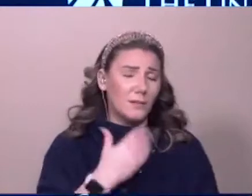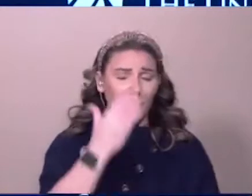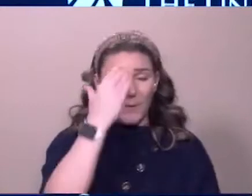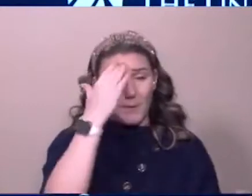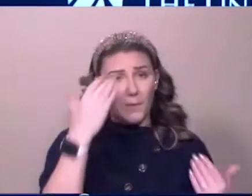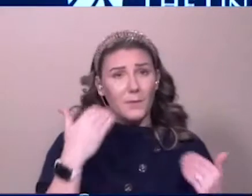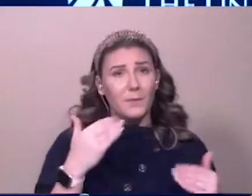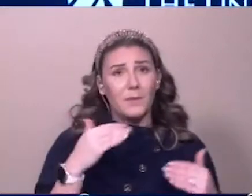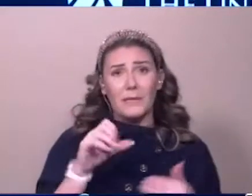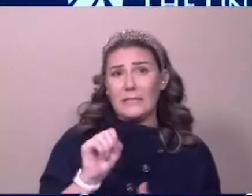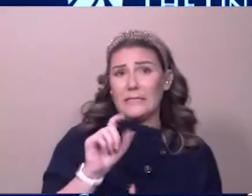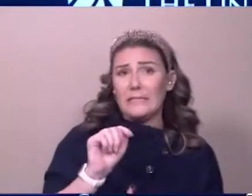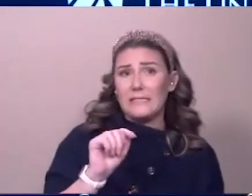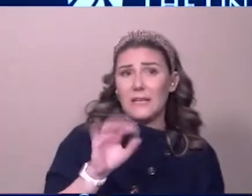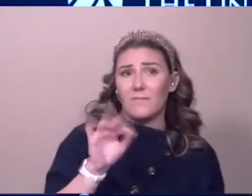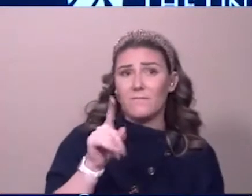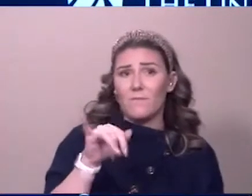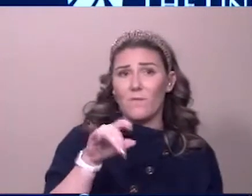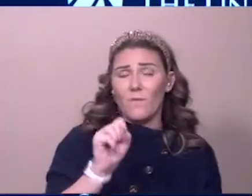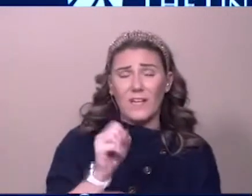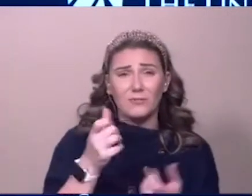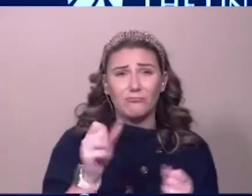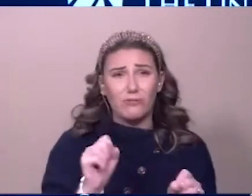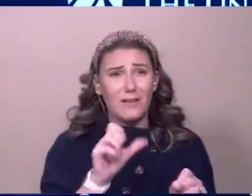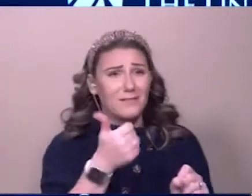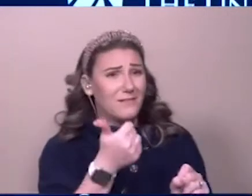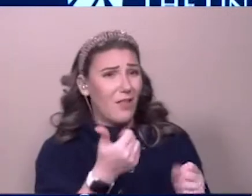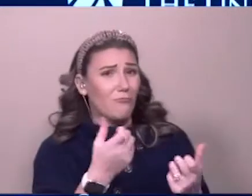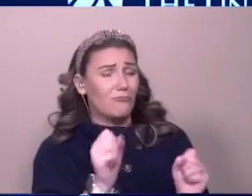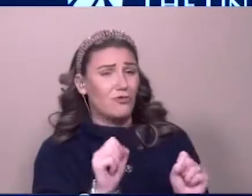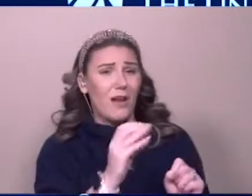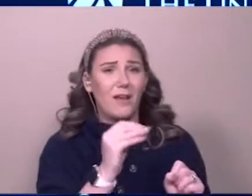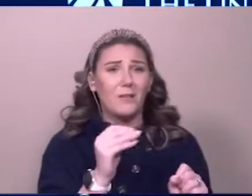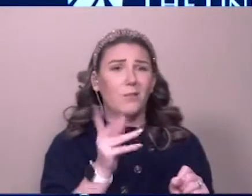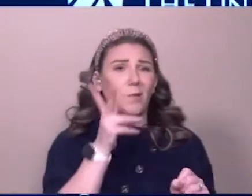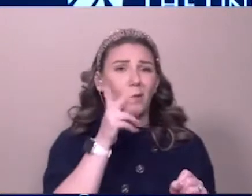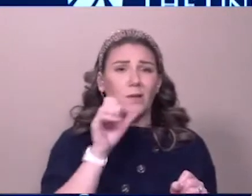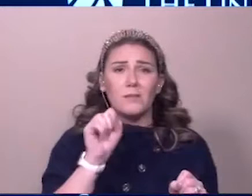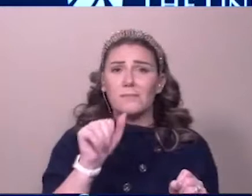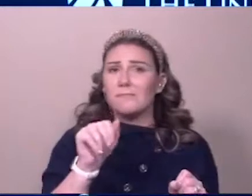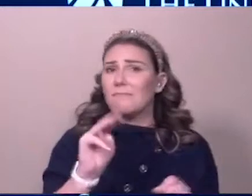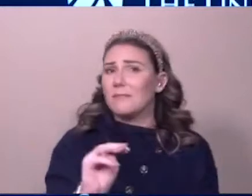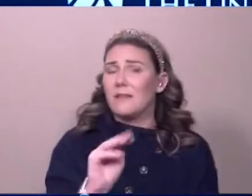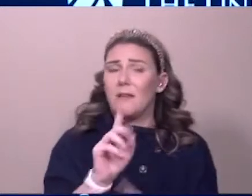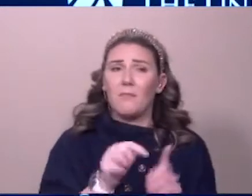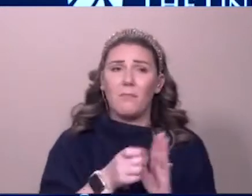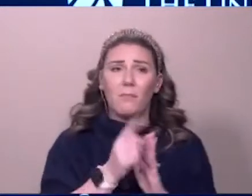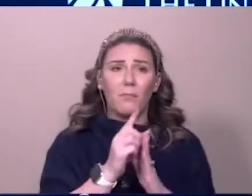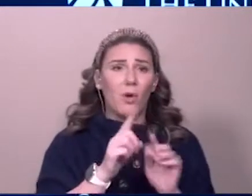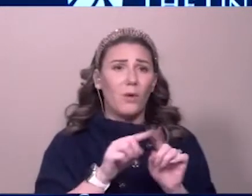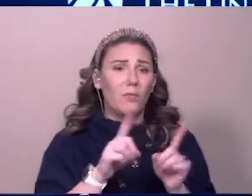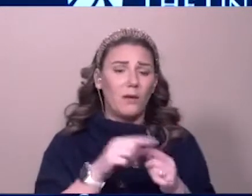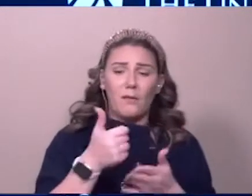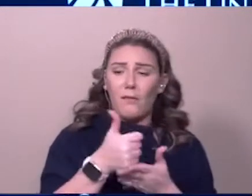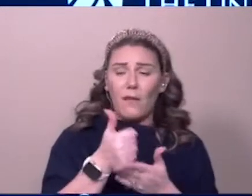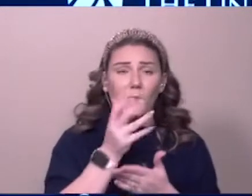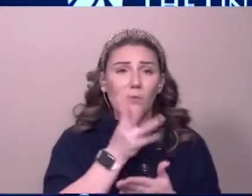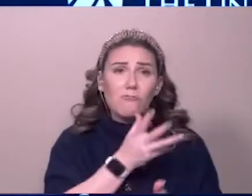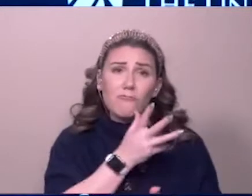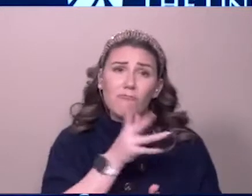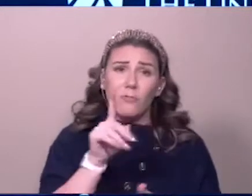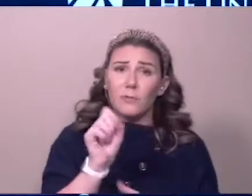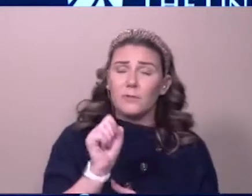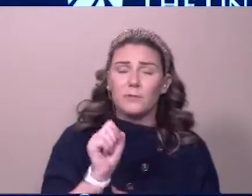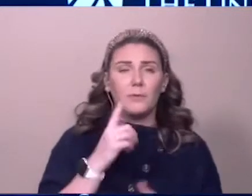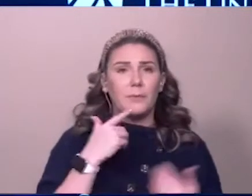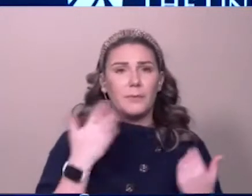St. Francis tries to do it and others try to do this, and we're going to hear from Sam Antonios in just a moment, but that bit about helping out rural Kansas is a really big deal,